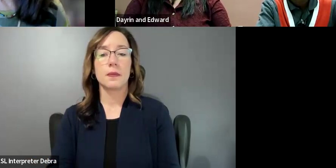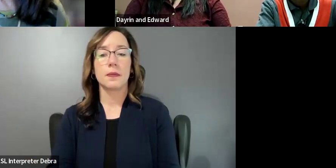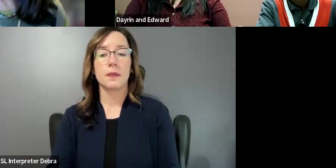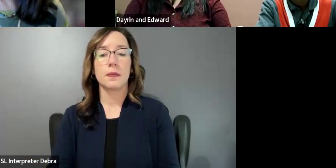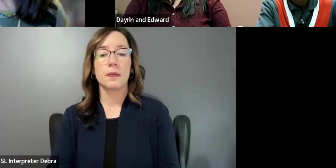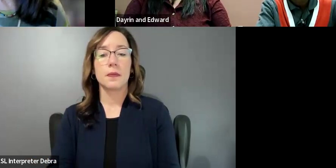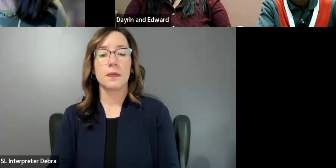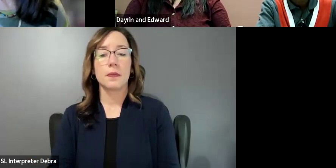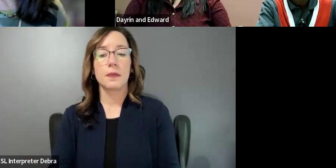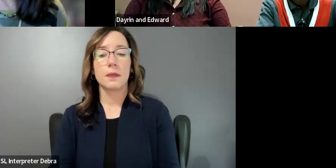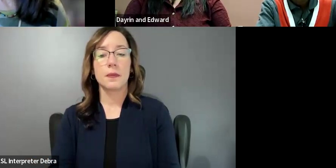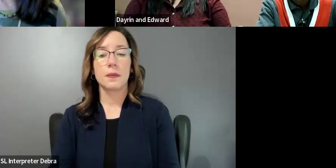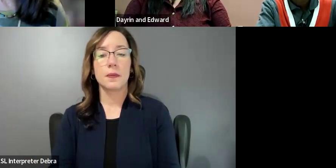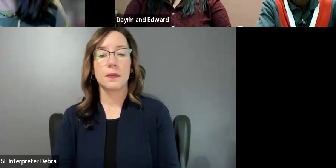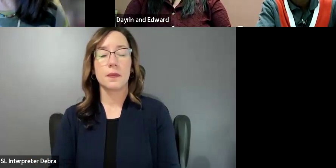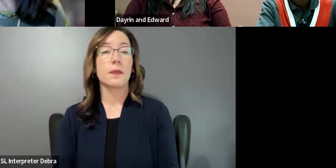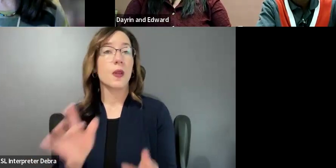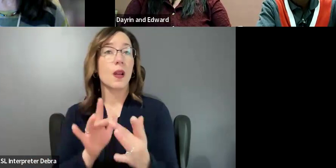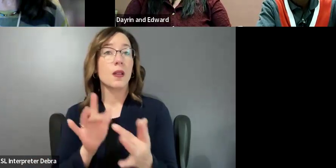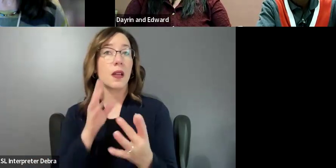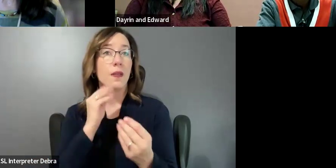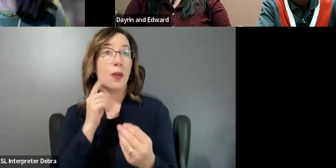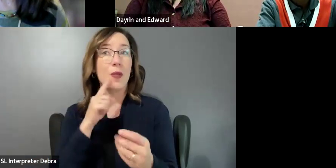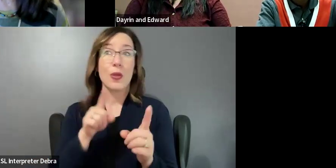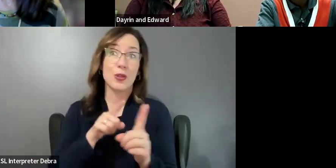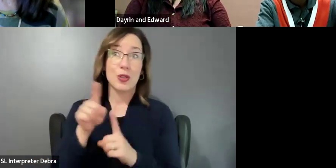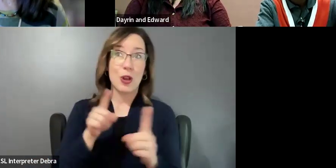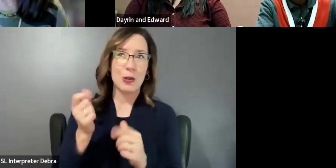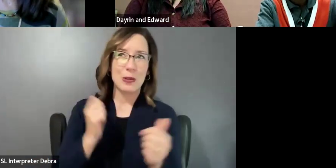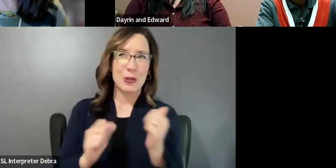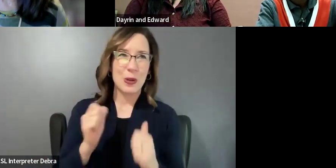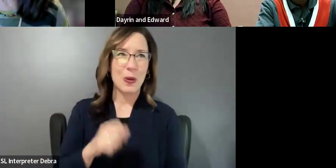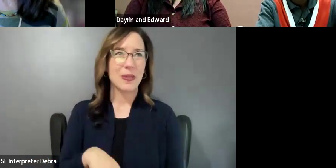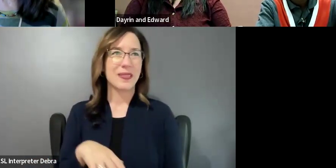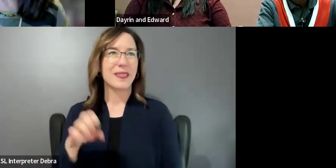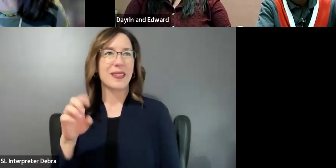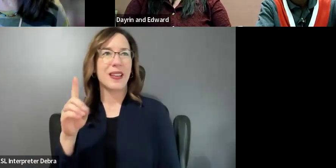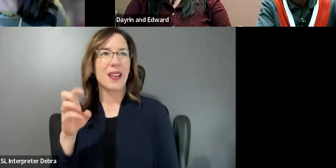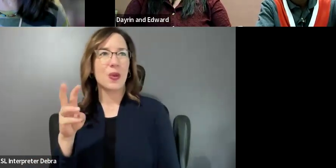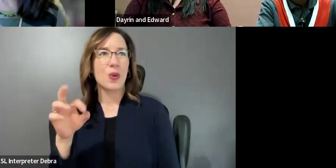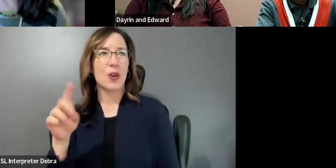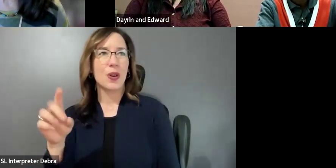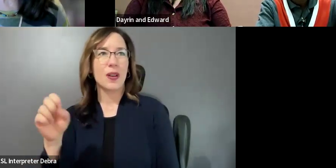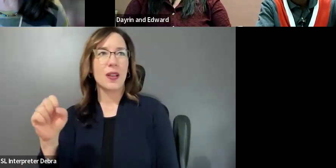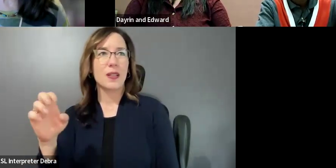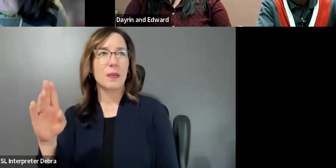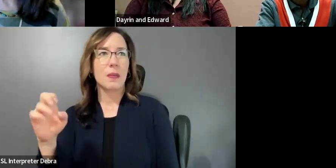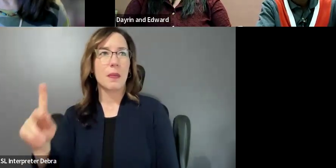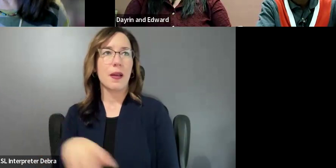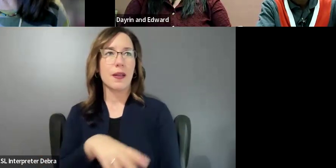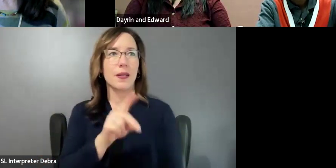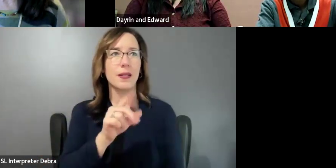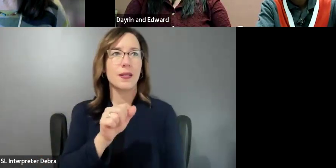This is the contact information for the stars of our show, Edward S. Beck, Dareen Levan, and Lori Schneidler, who is